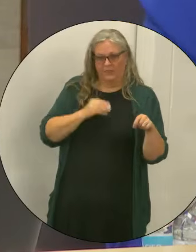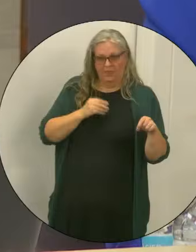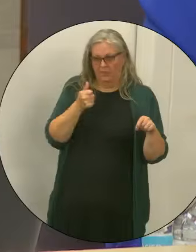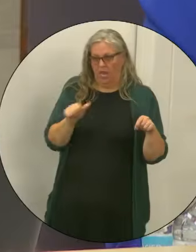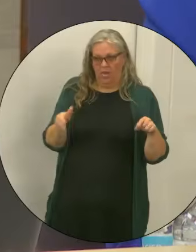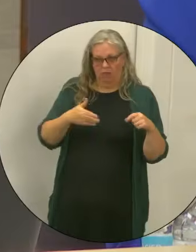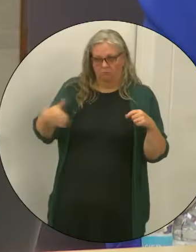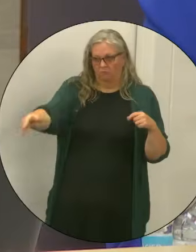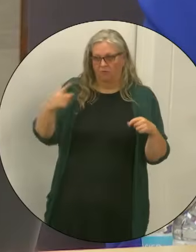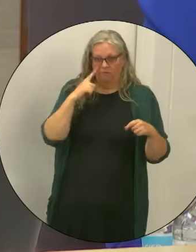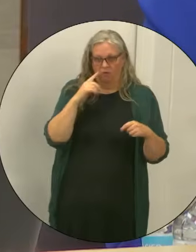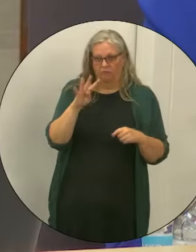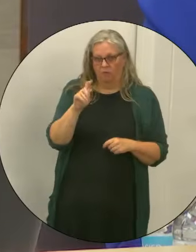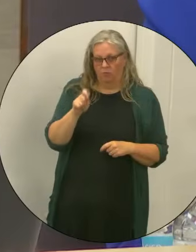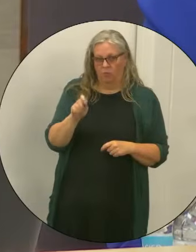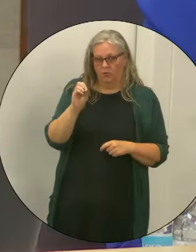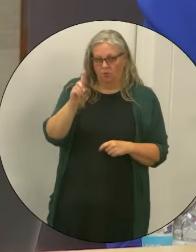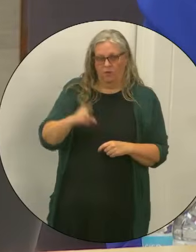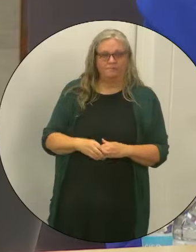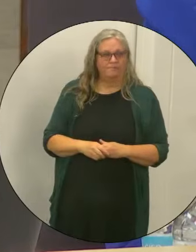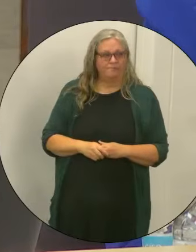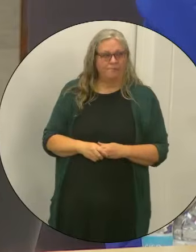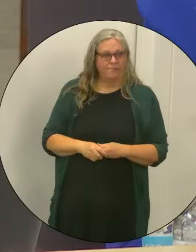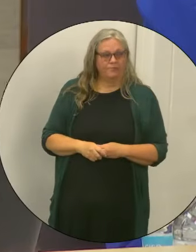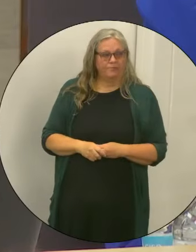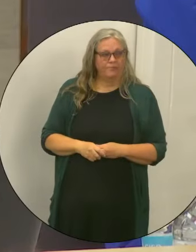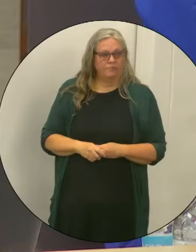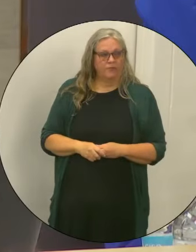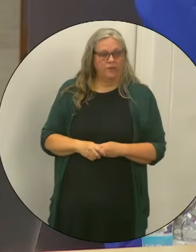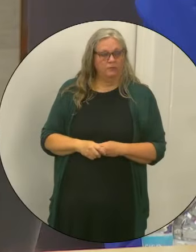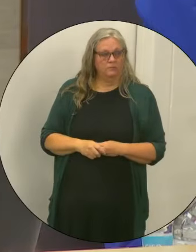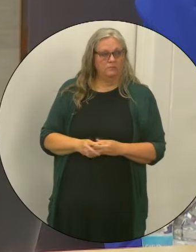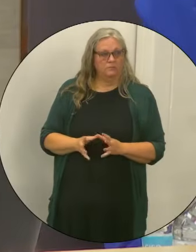for 4.01. Okay? Thank you.